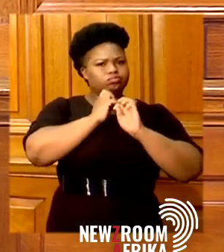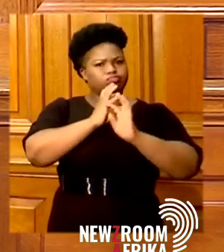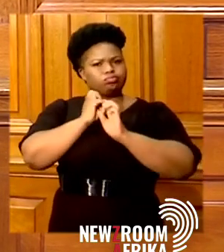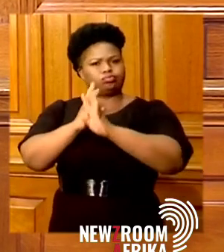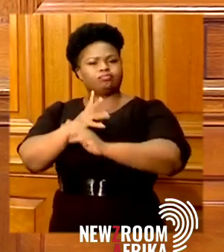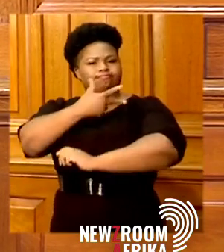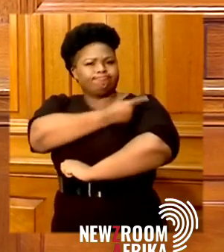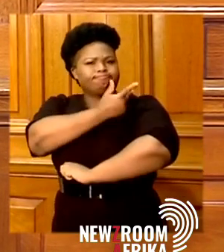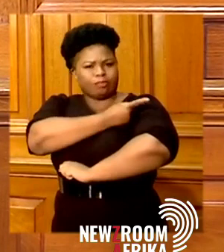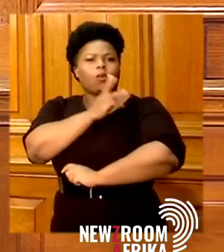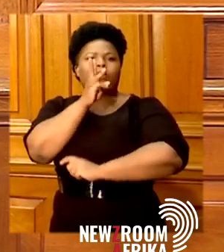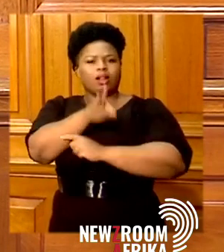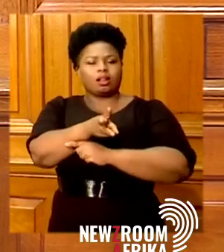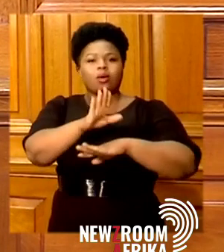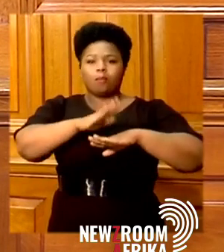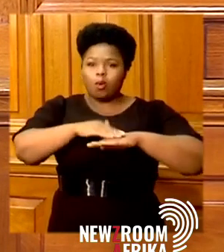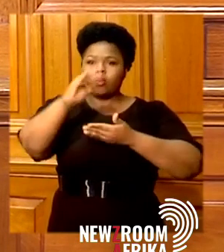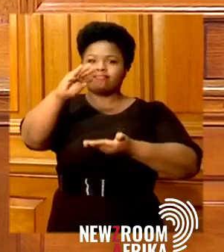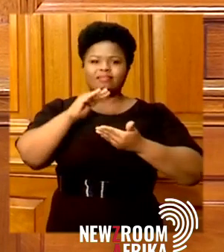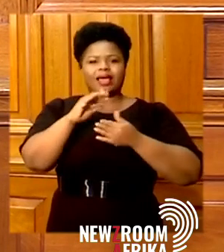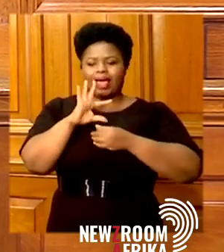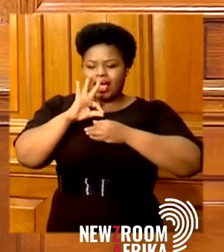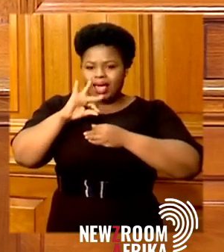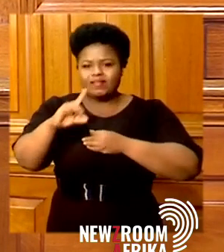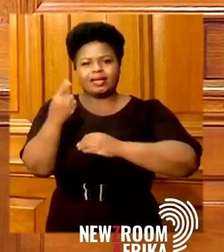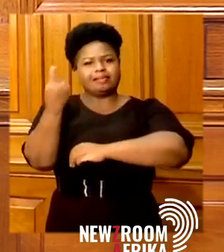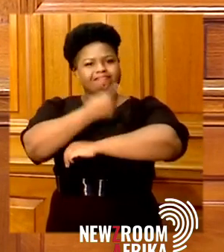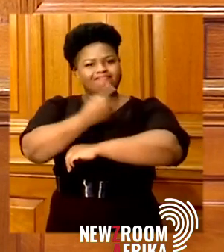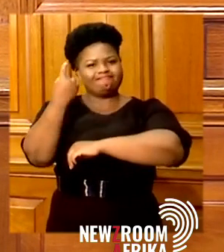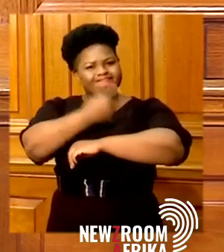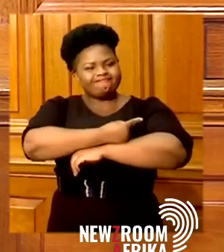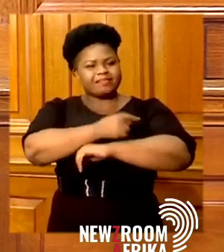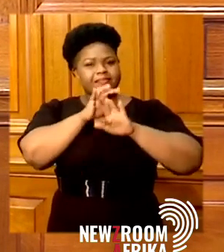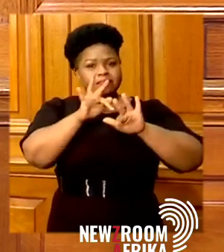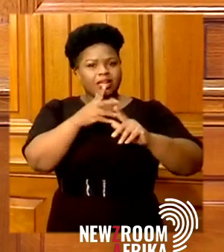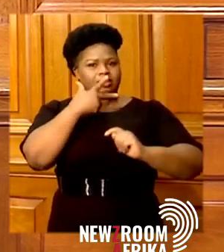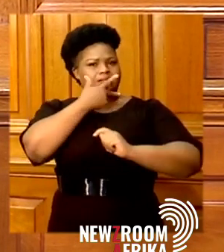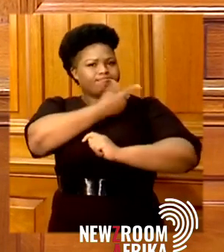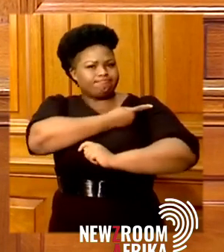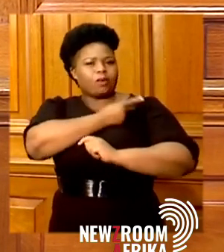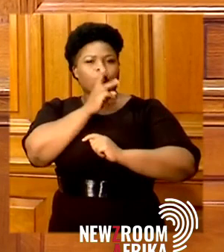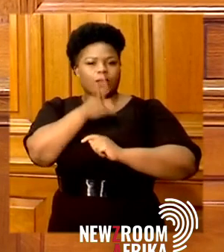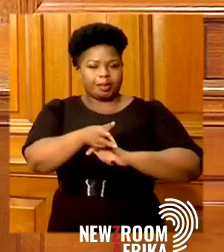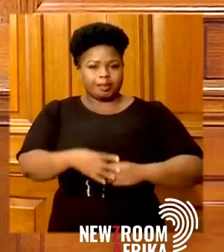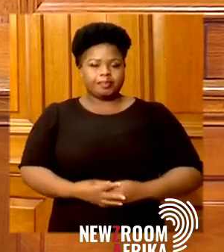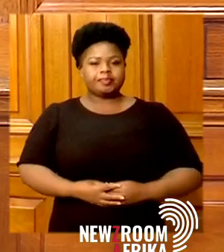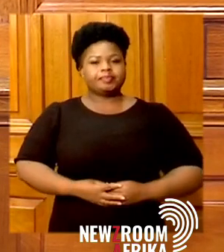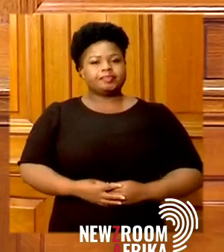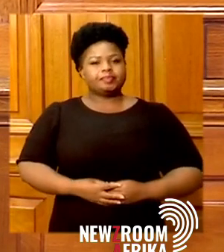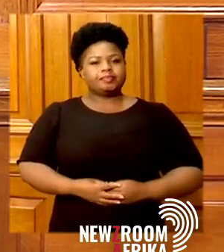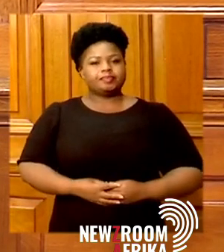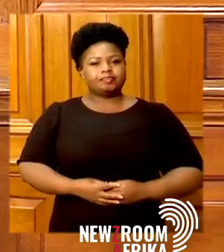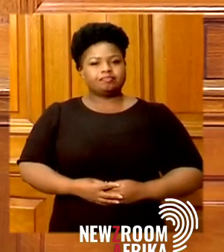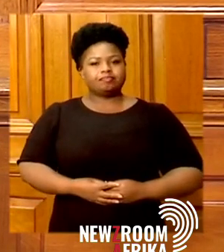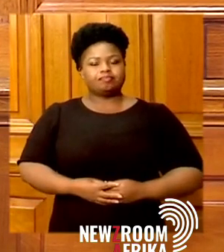that have to be administered each day. The start of our vaccination campaign has